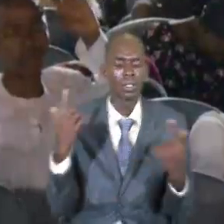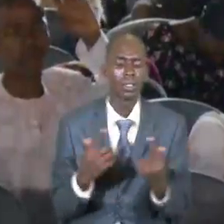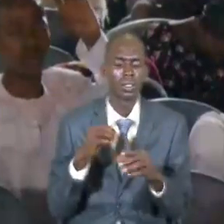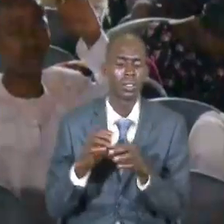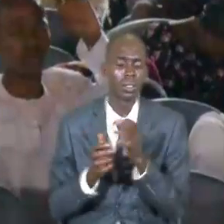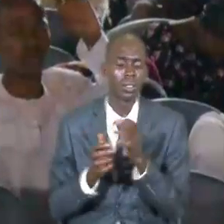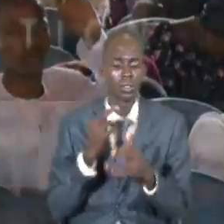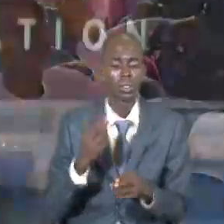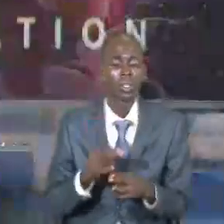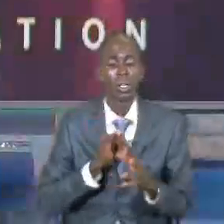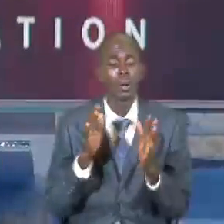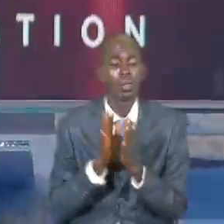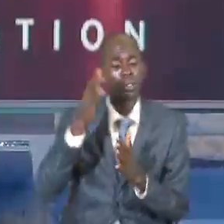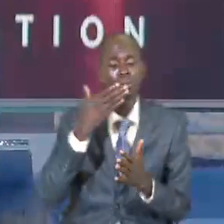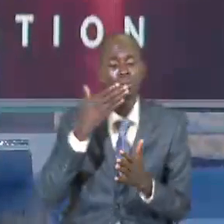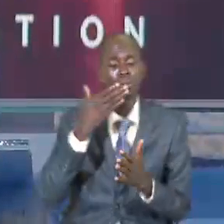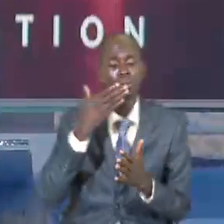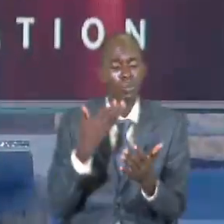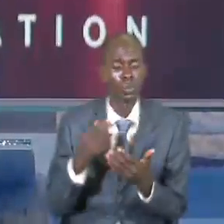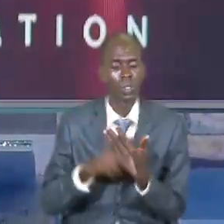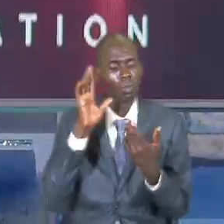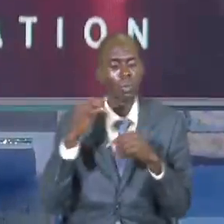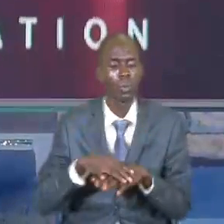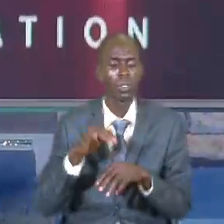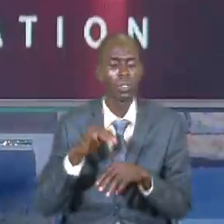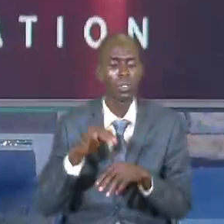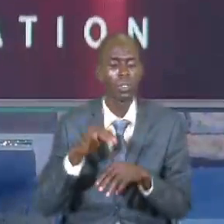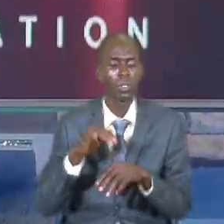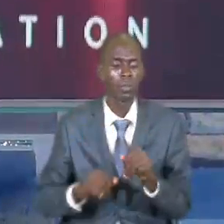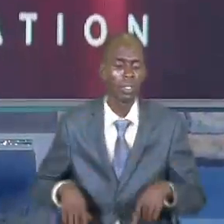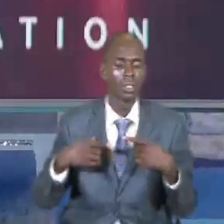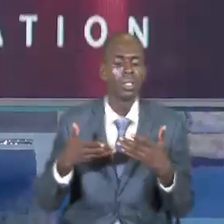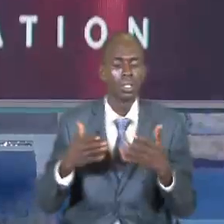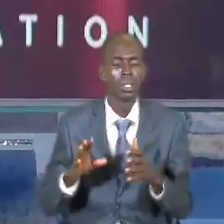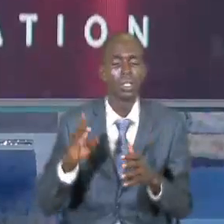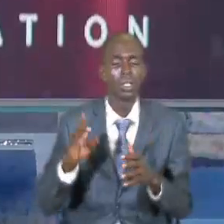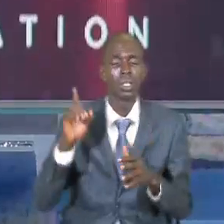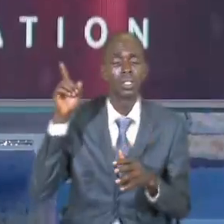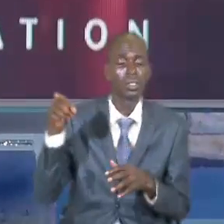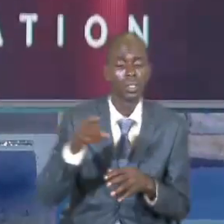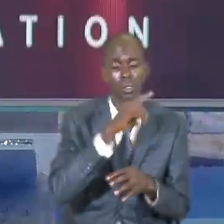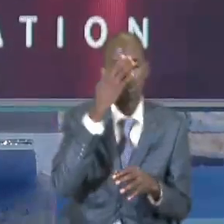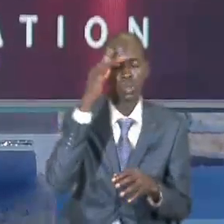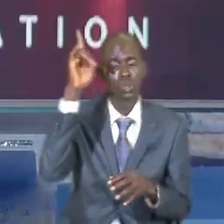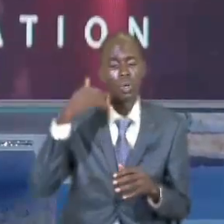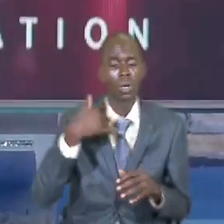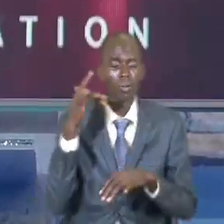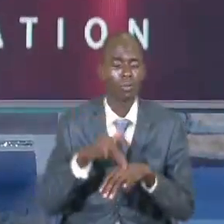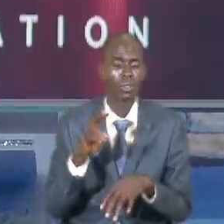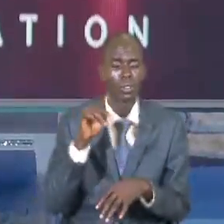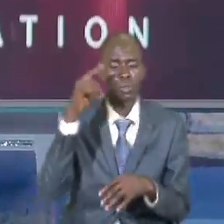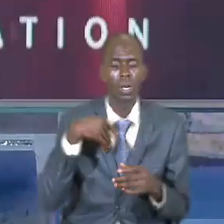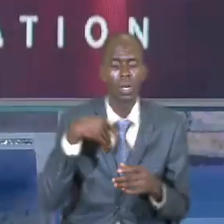will come to every life. Let them know that you've touched them, you've transformed them, you've converted them. And